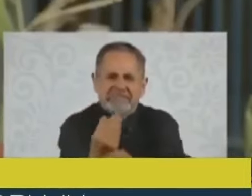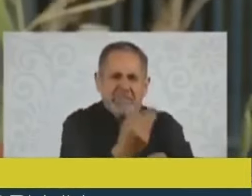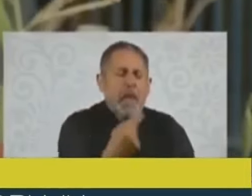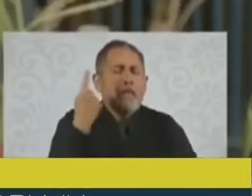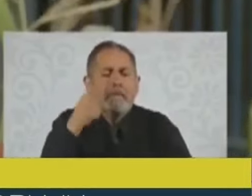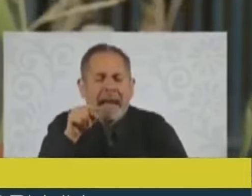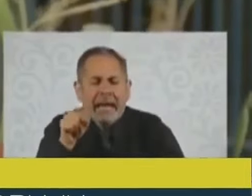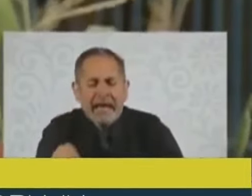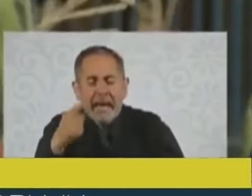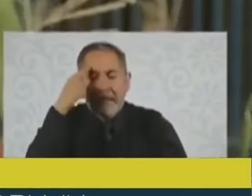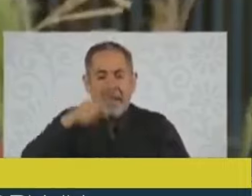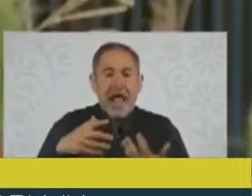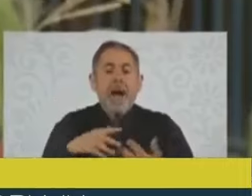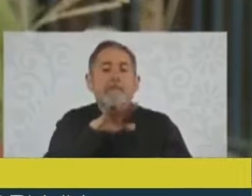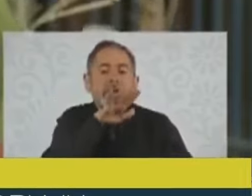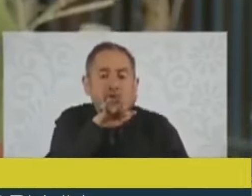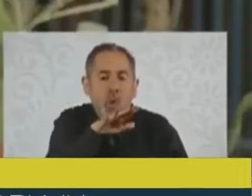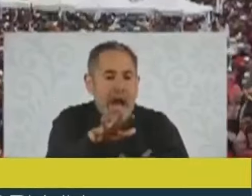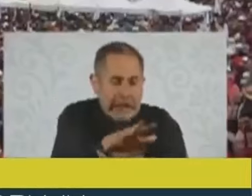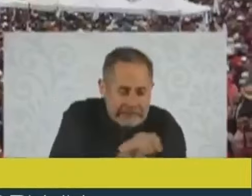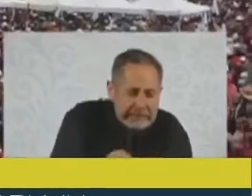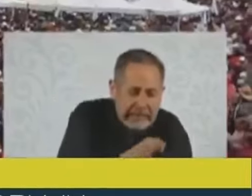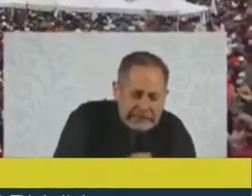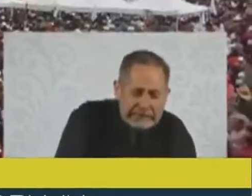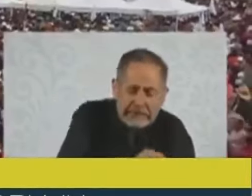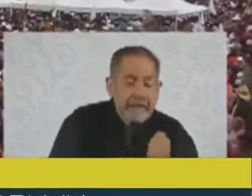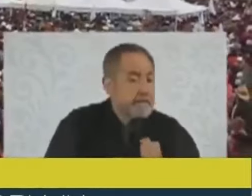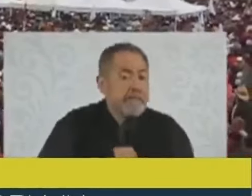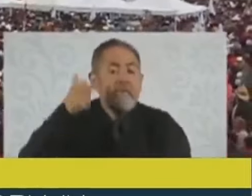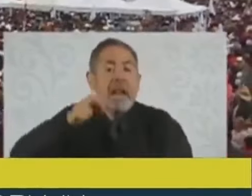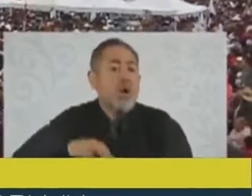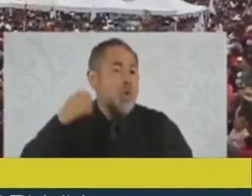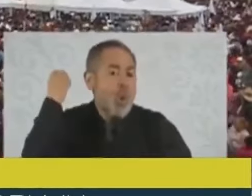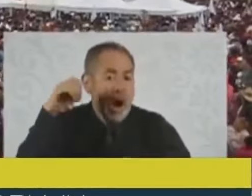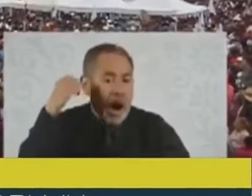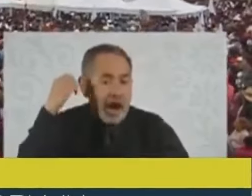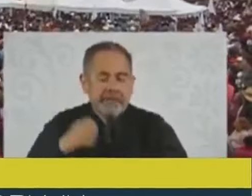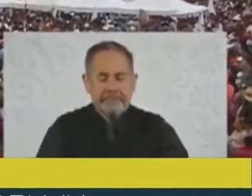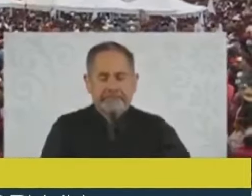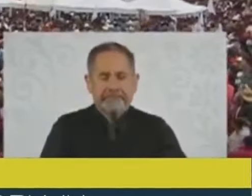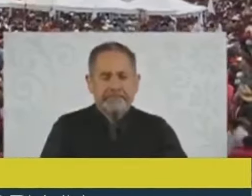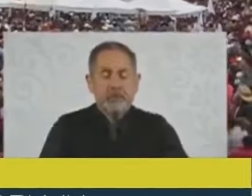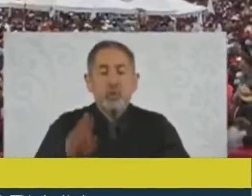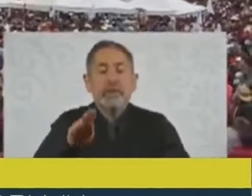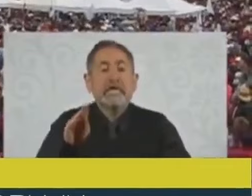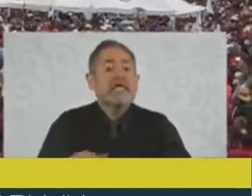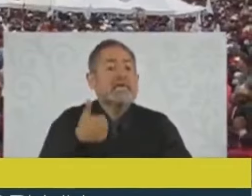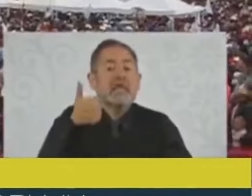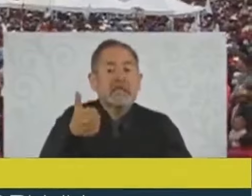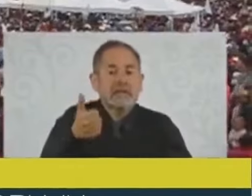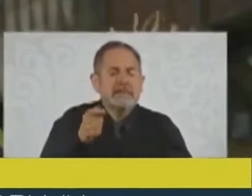10 recycling plants. We will start in Oaxaca's. 96.